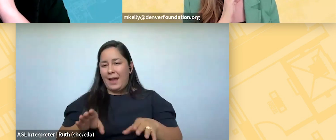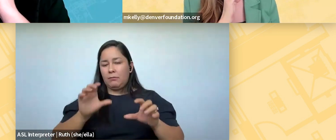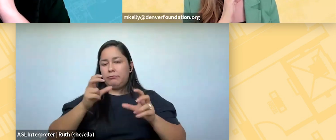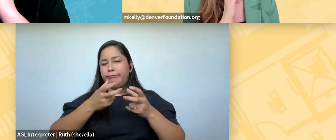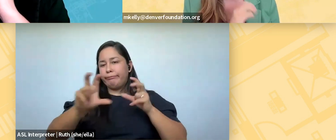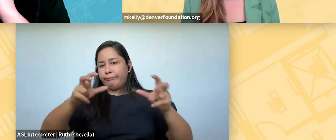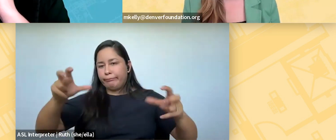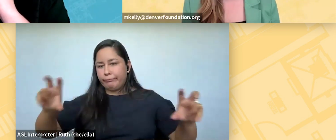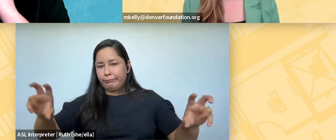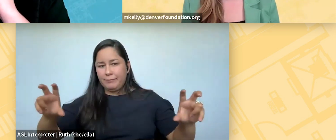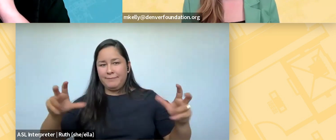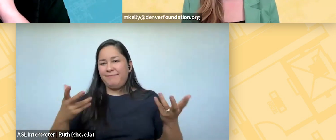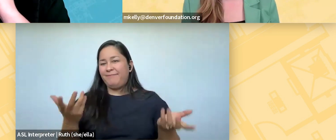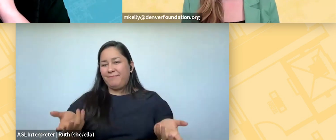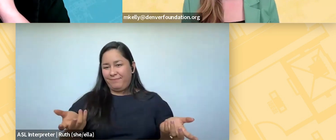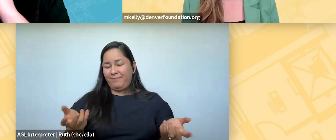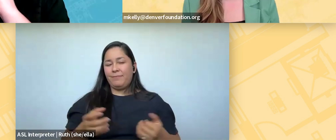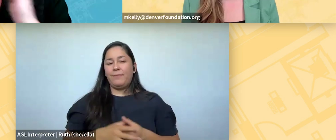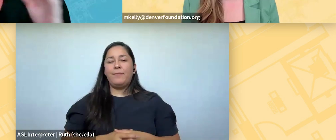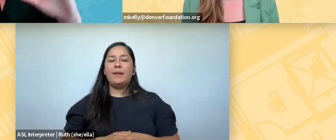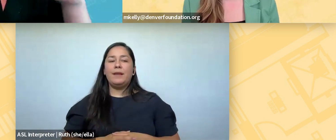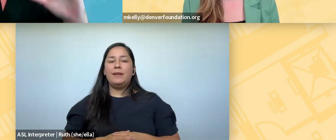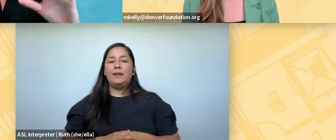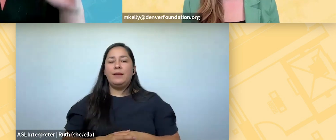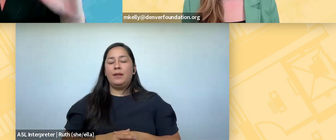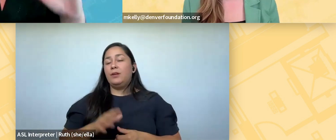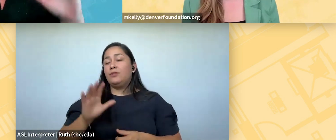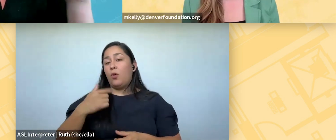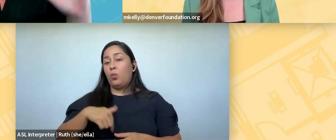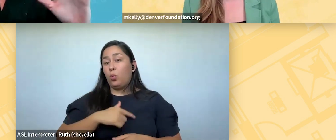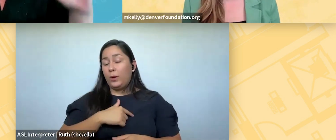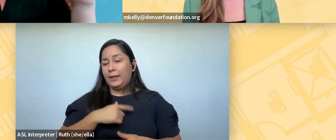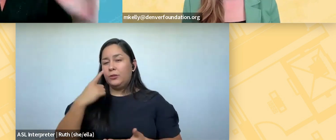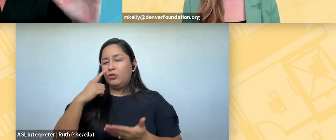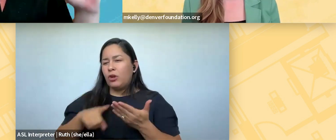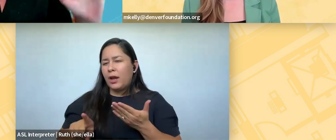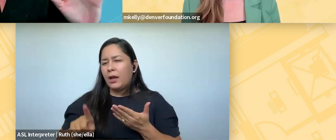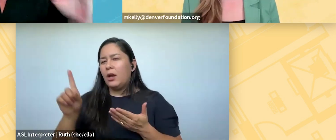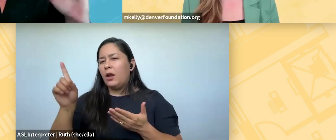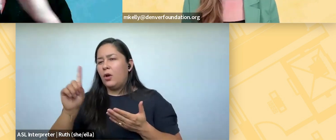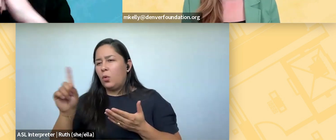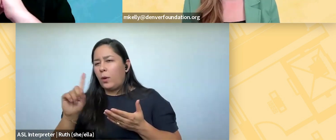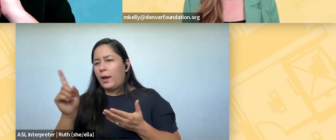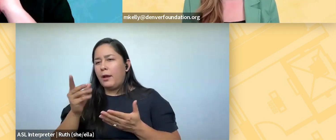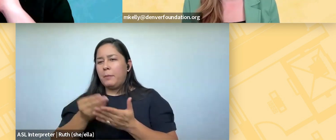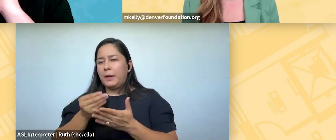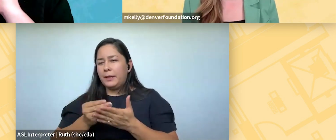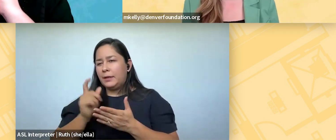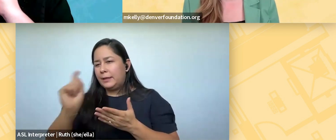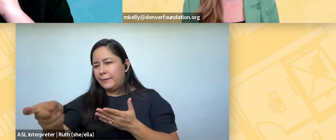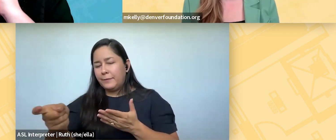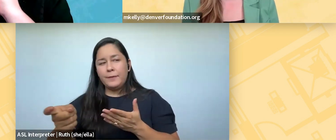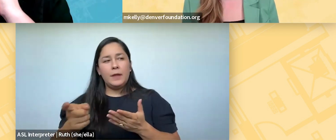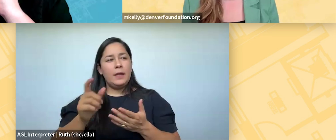those check marks are more for our tracking purposes over time, so we can see where are we funding, who are we funding, how are we